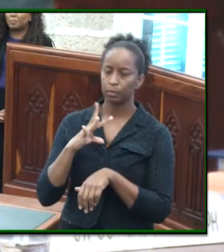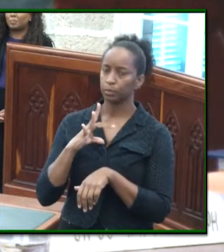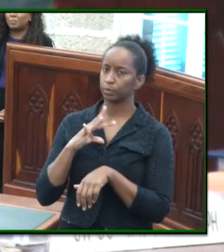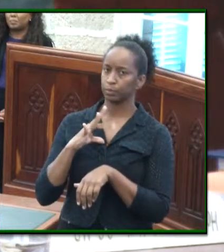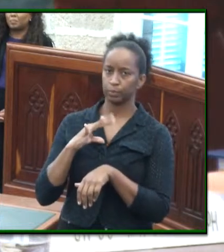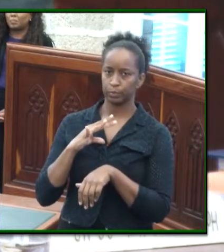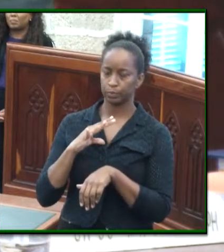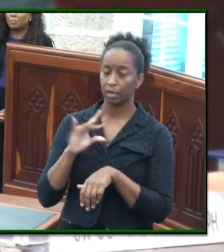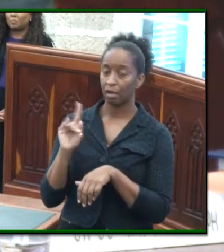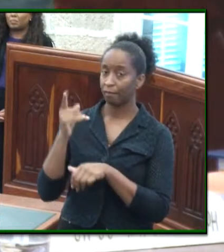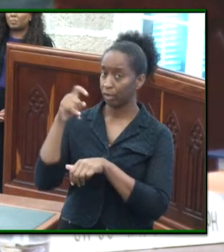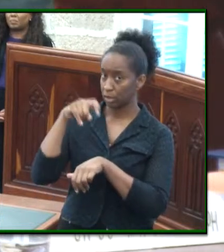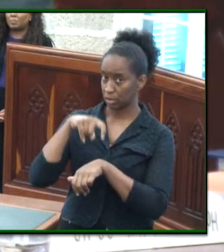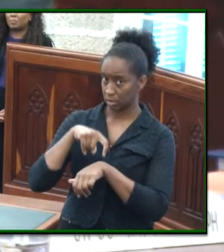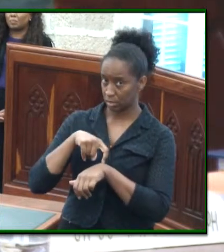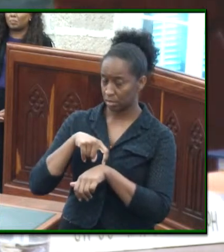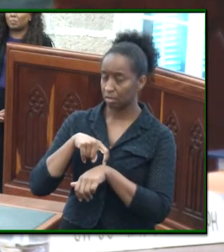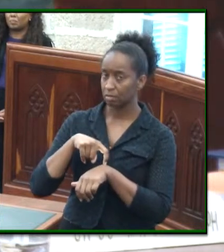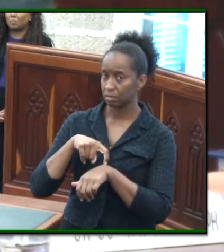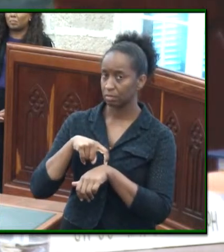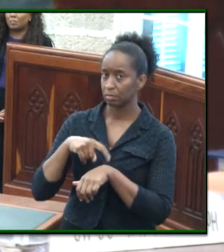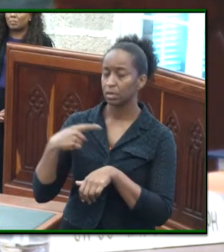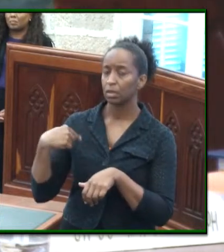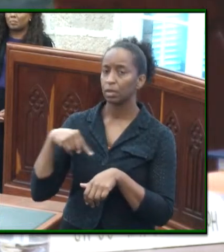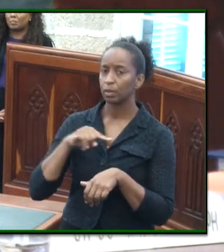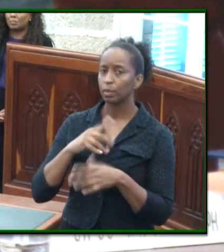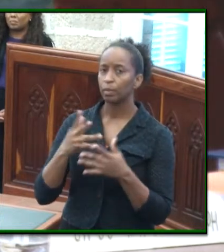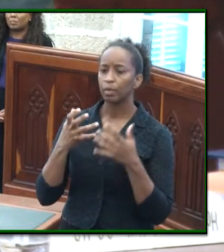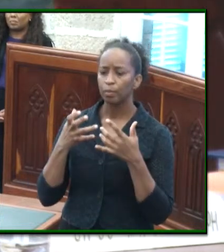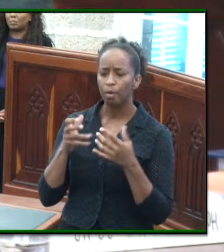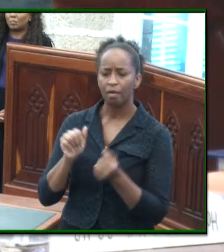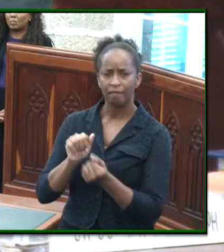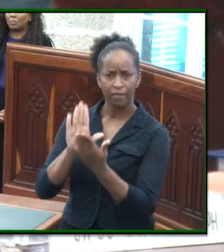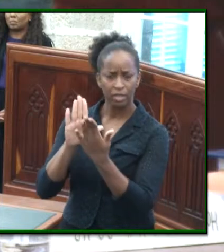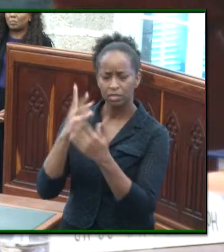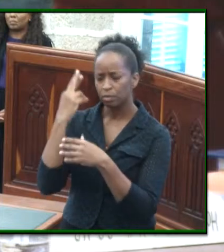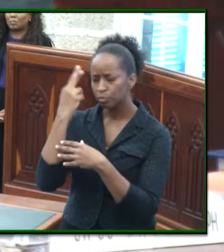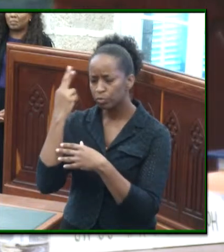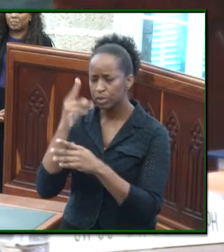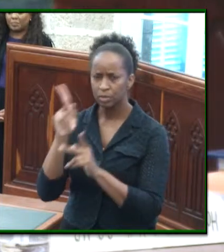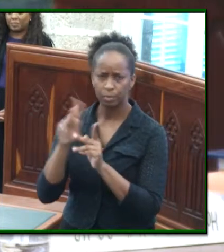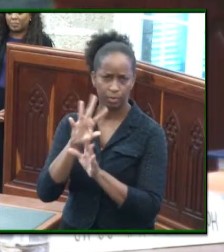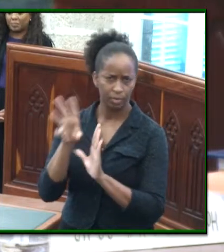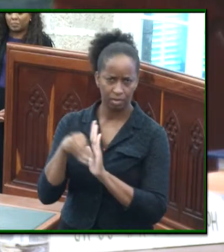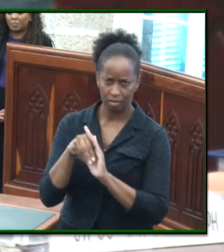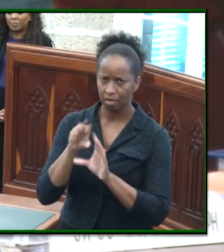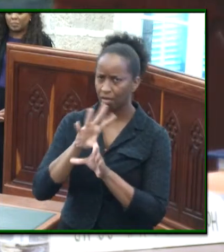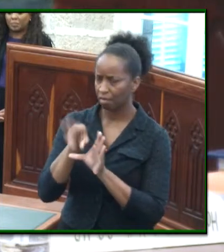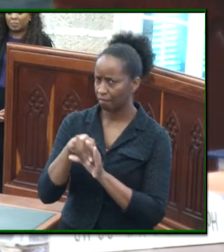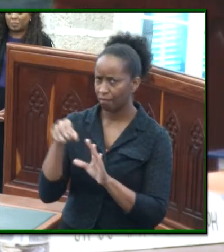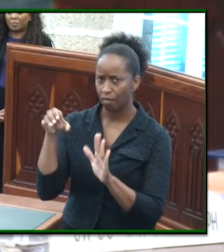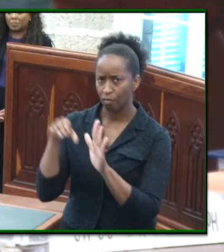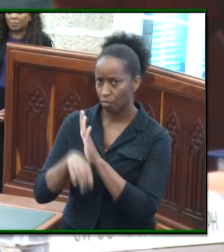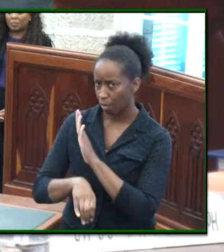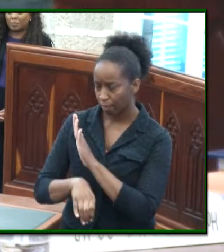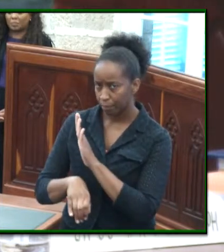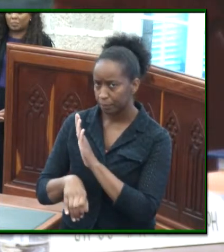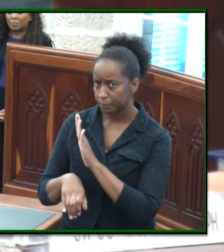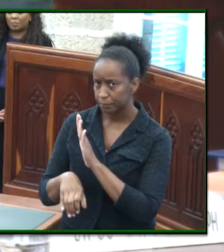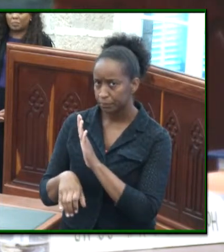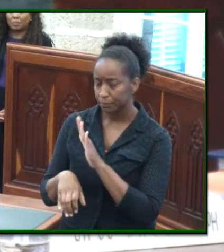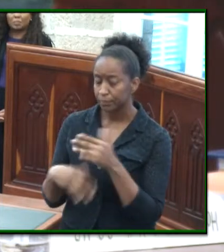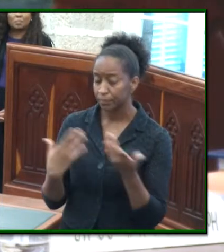as a country to be able to grapple with these issues frontally. Obviously it doesn't sit well for some, particularly members of the leader